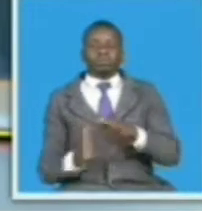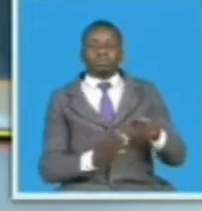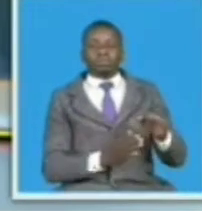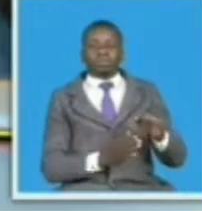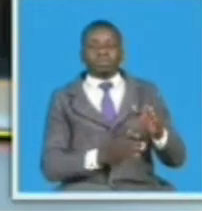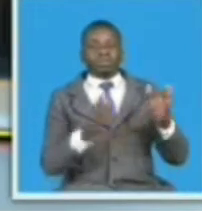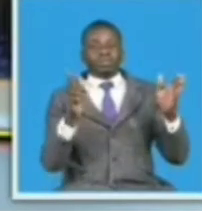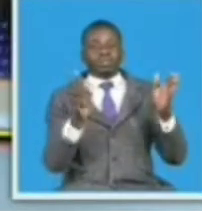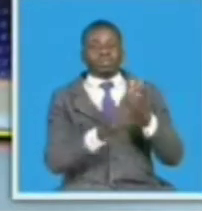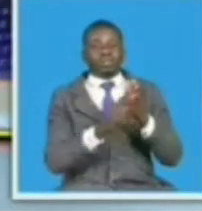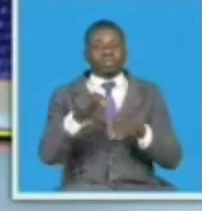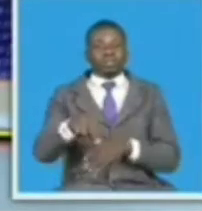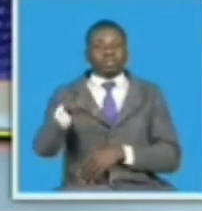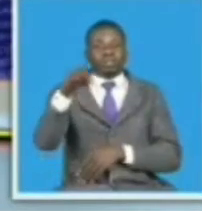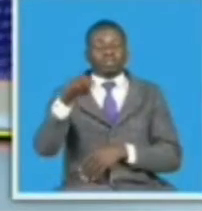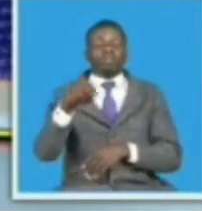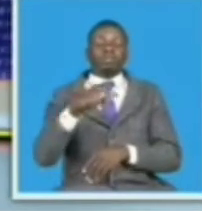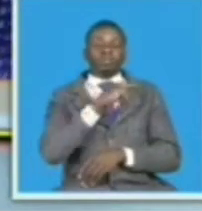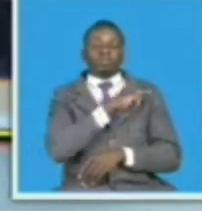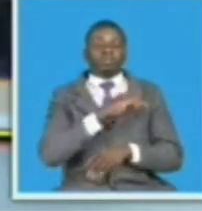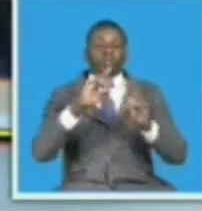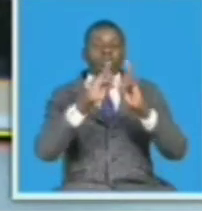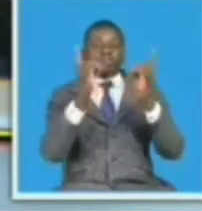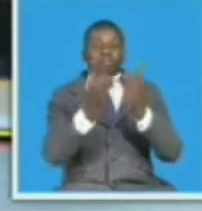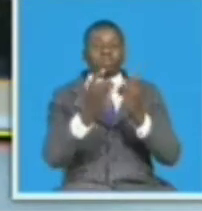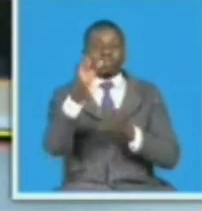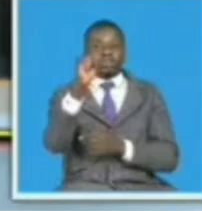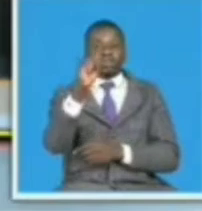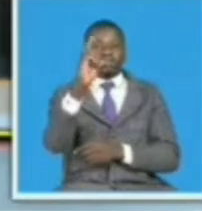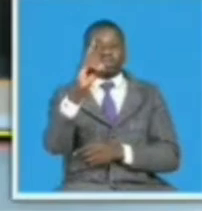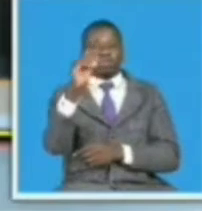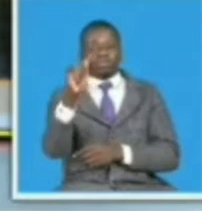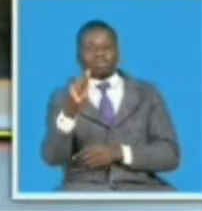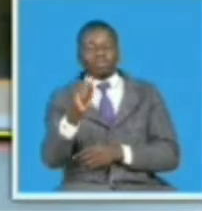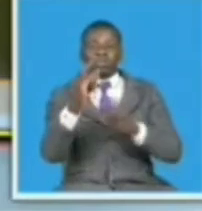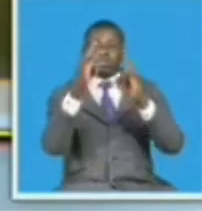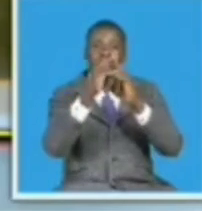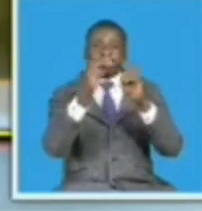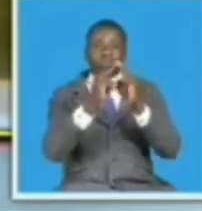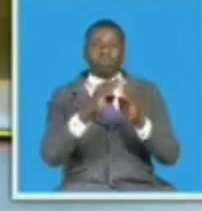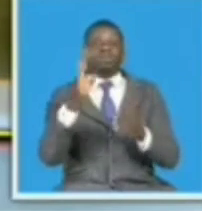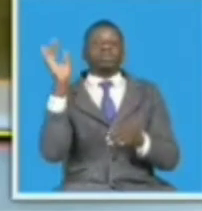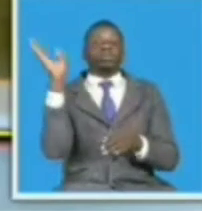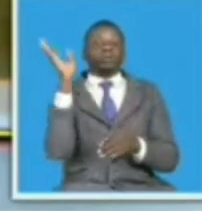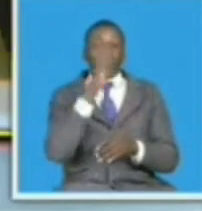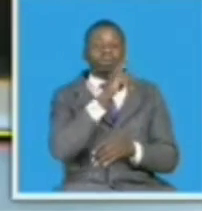LUSAKA Mission, LUSAKA North Mission District of Civil Death and Discharge concluded its camp meeting on Saturday,